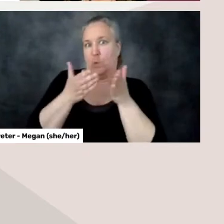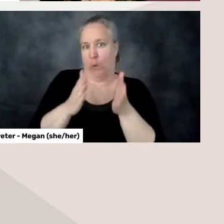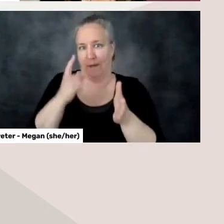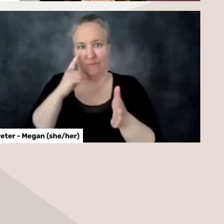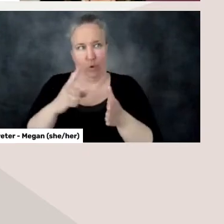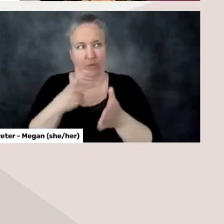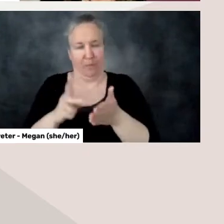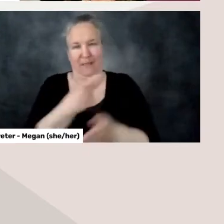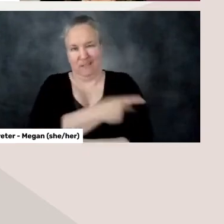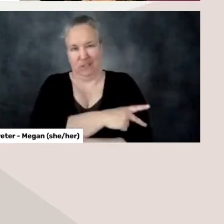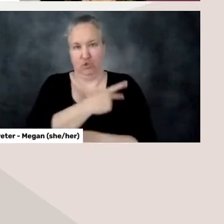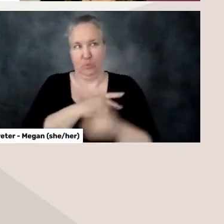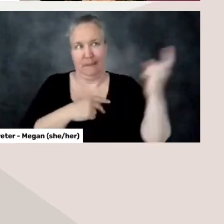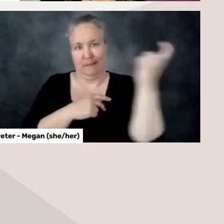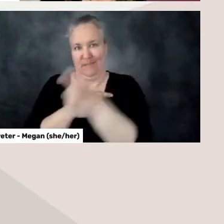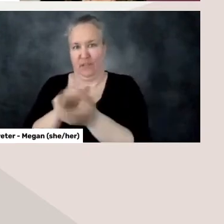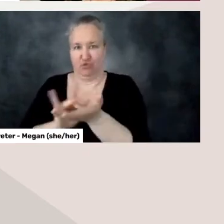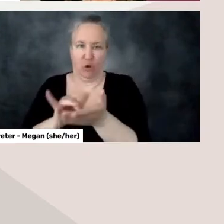well.